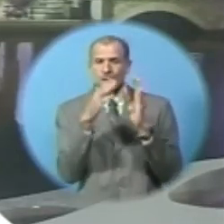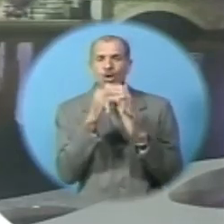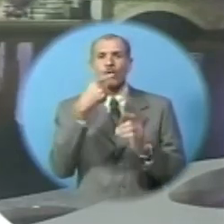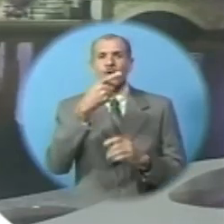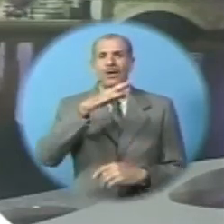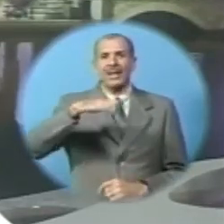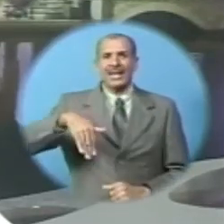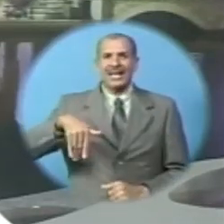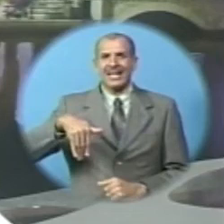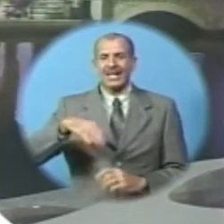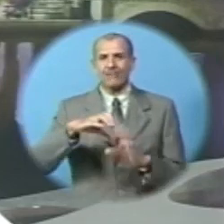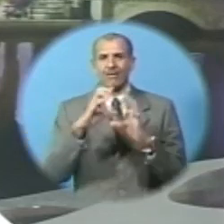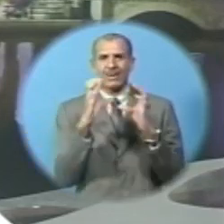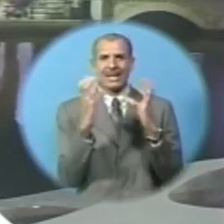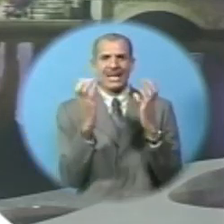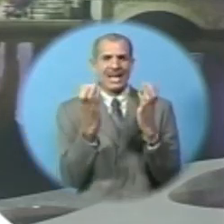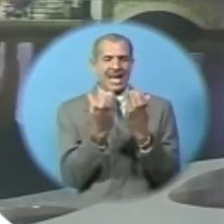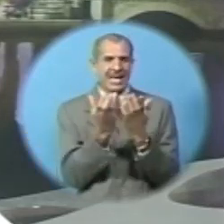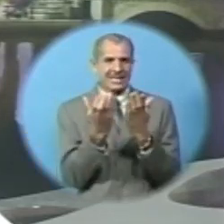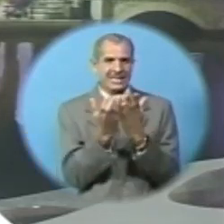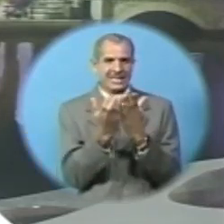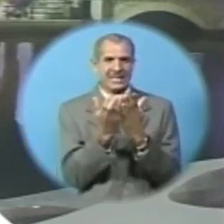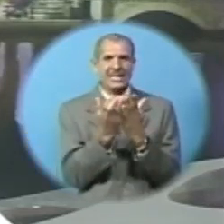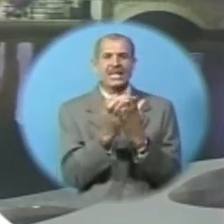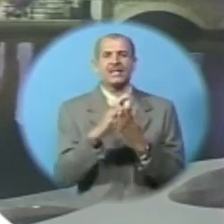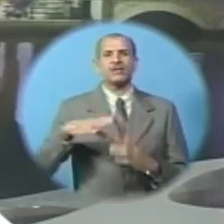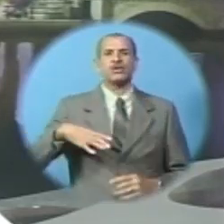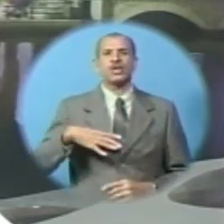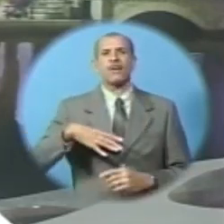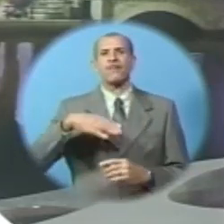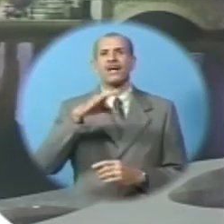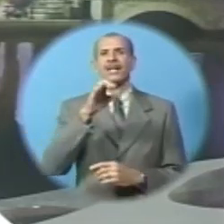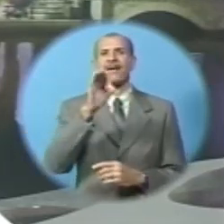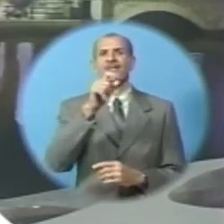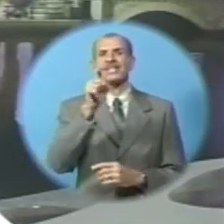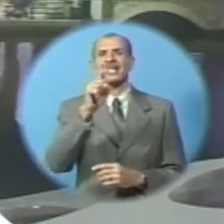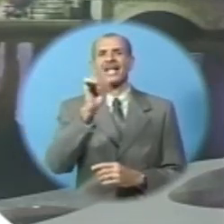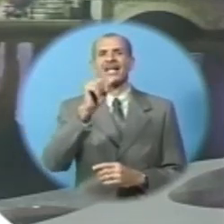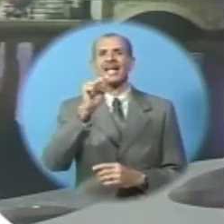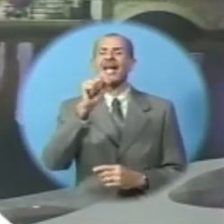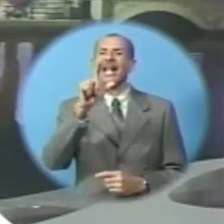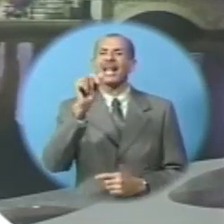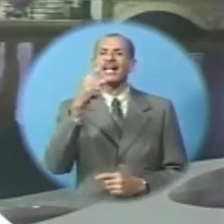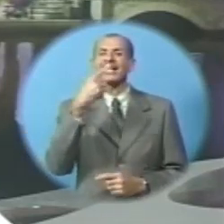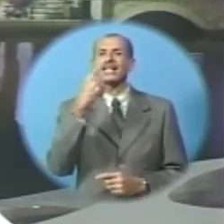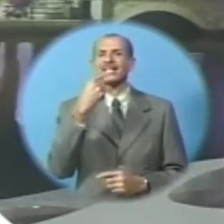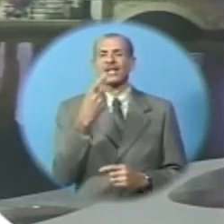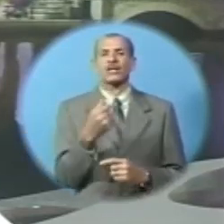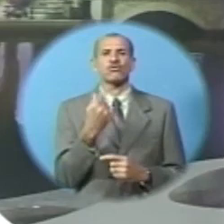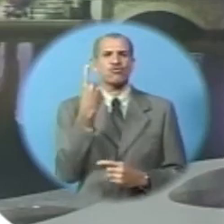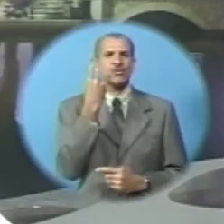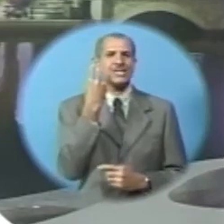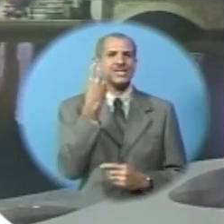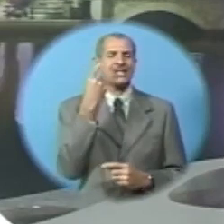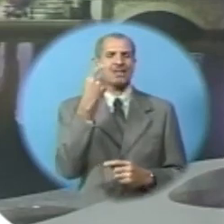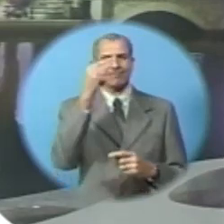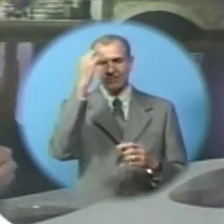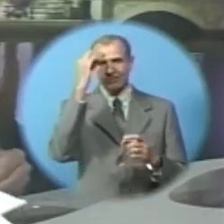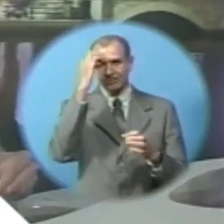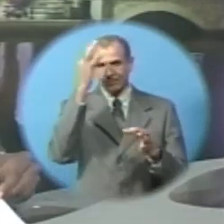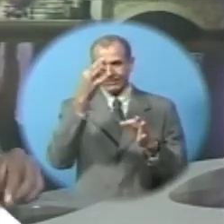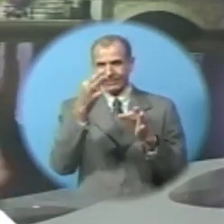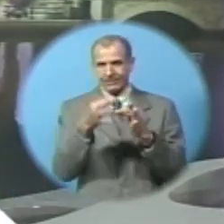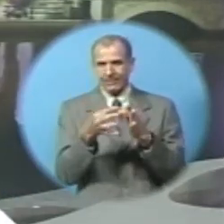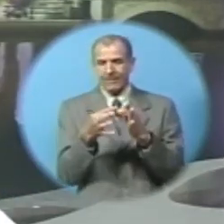or absent from class. Chairman Fazal Ali is promising firm action. During a recent hearing before a parliamentary